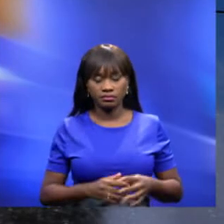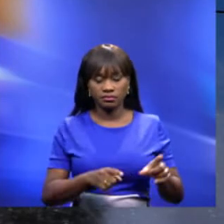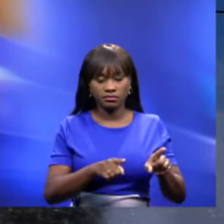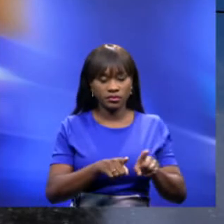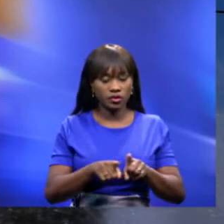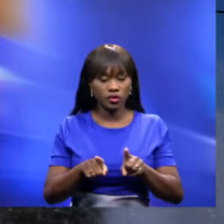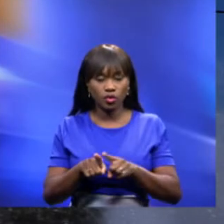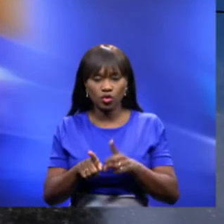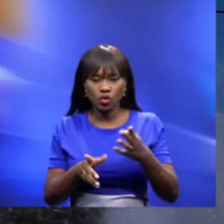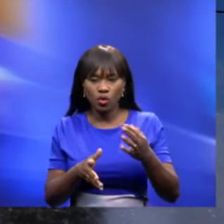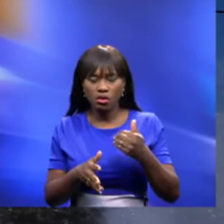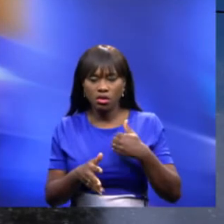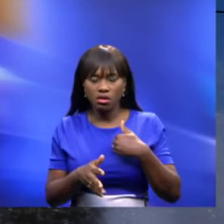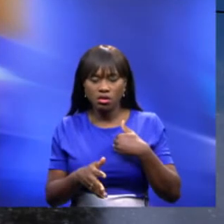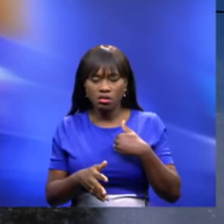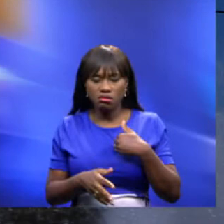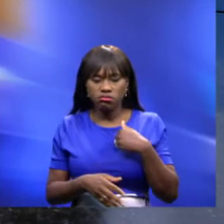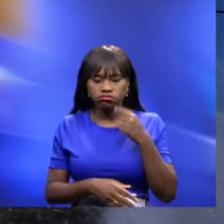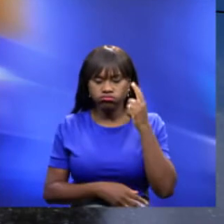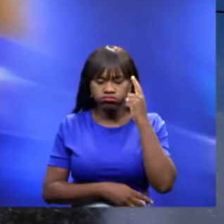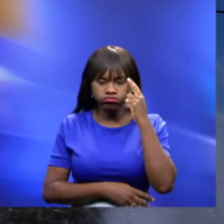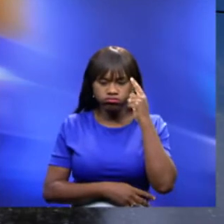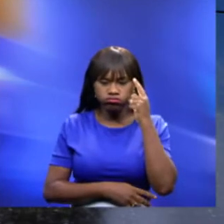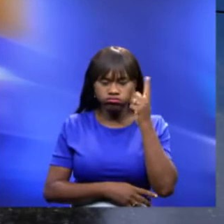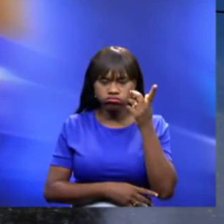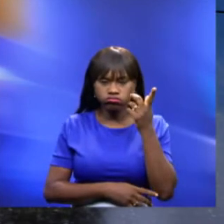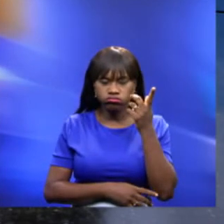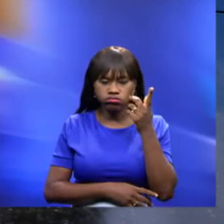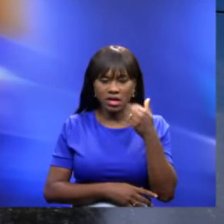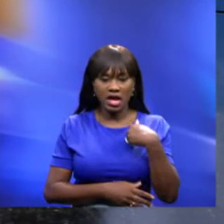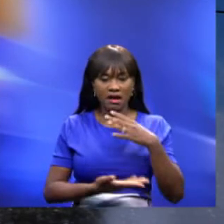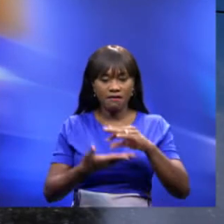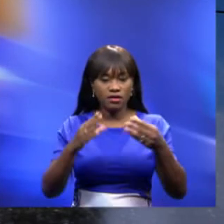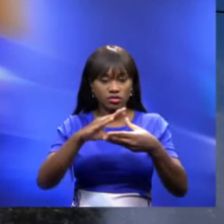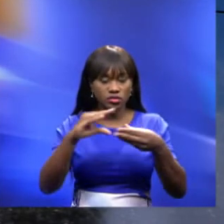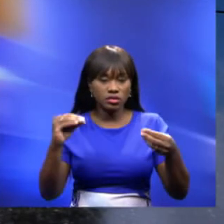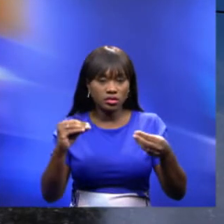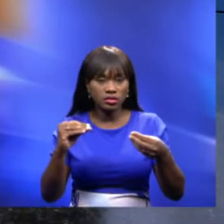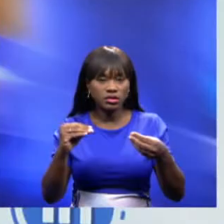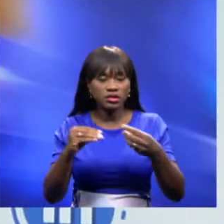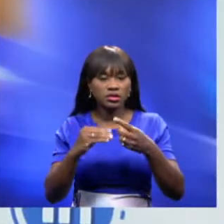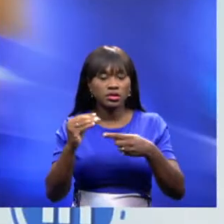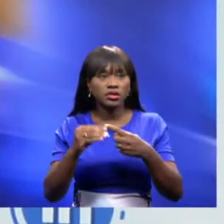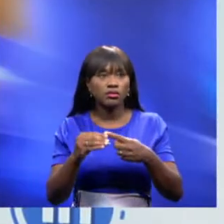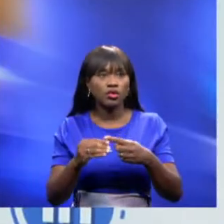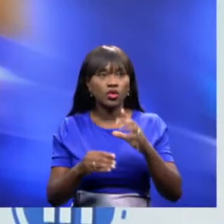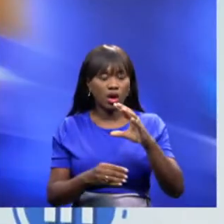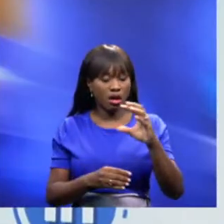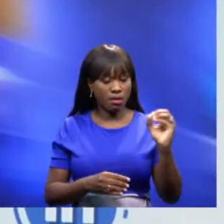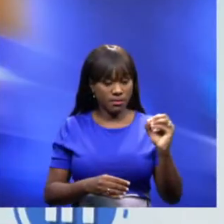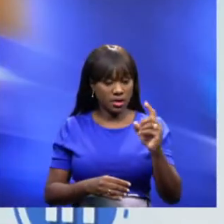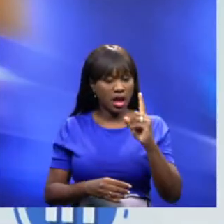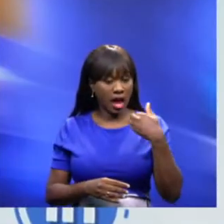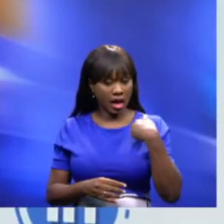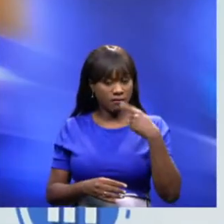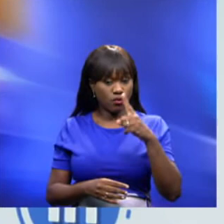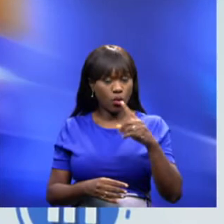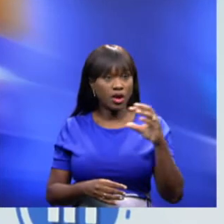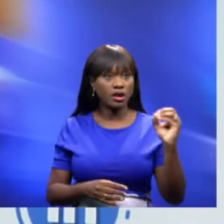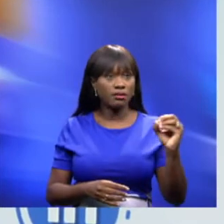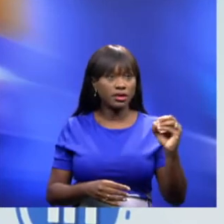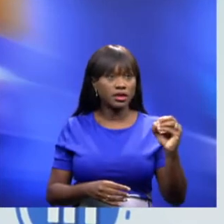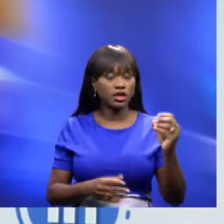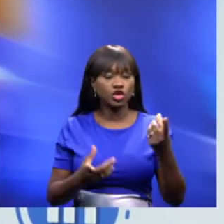a thought that came up when he mentioned that there's a story they talk about a company, don't call the name, invested